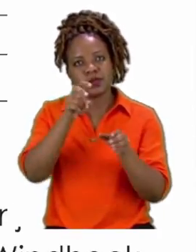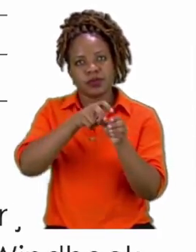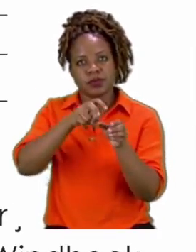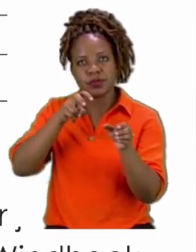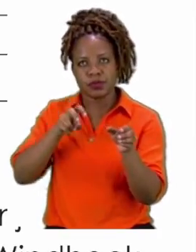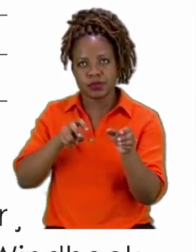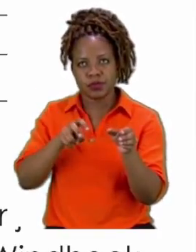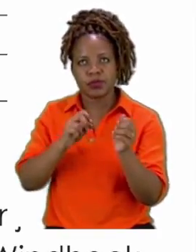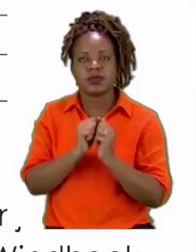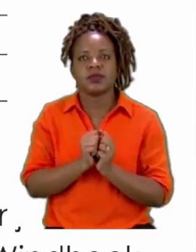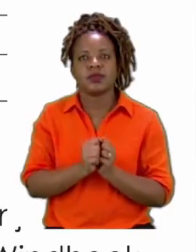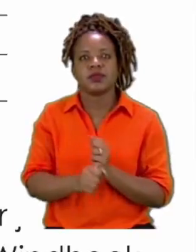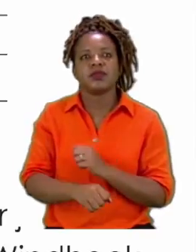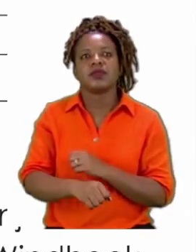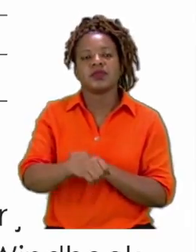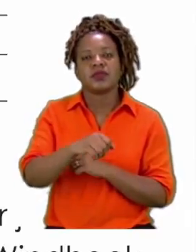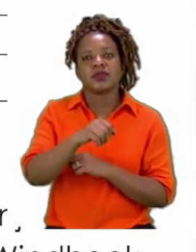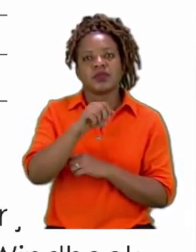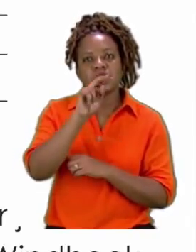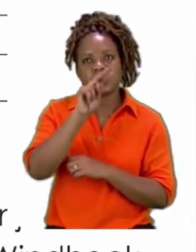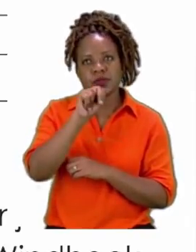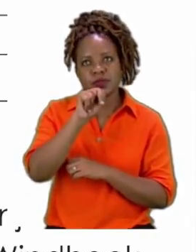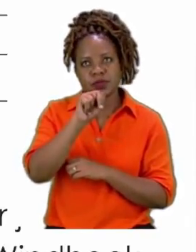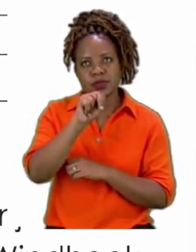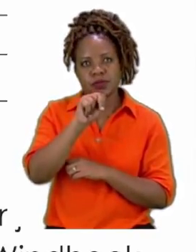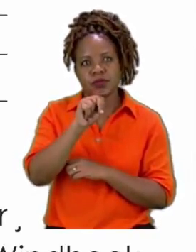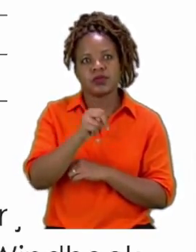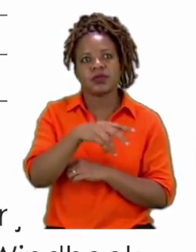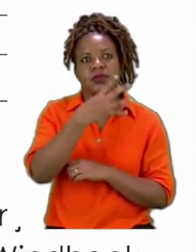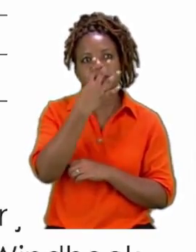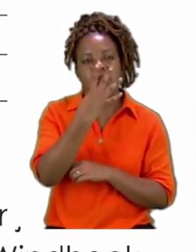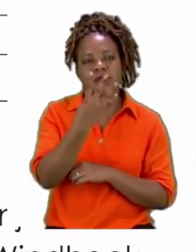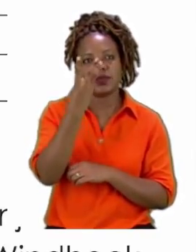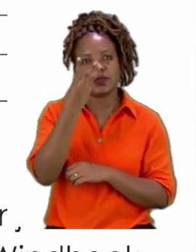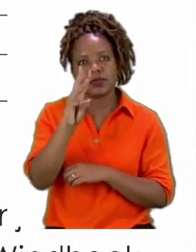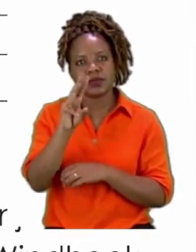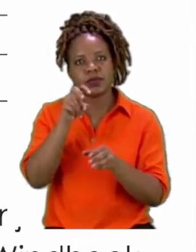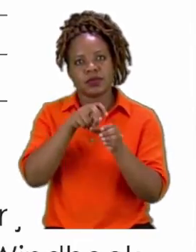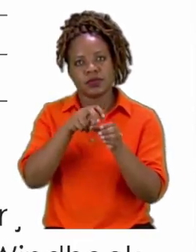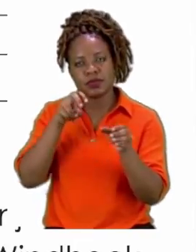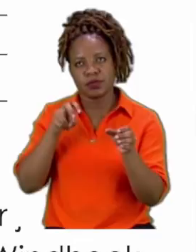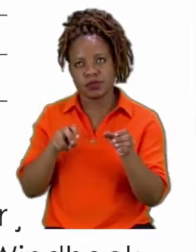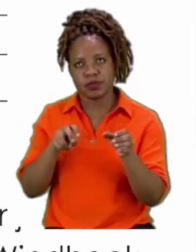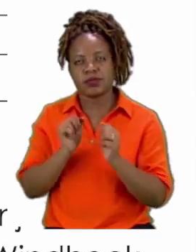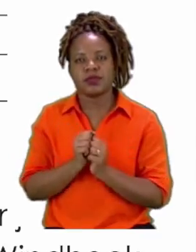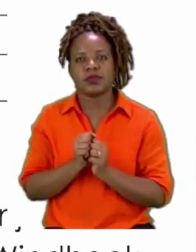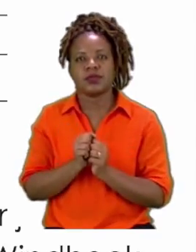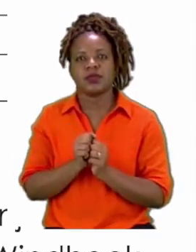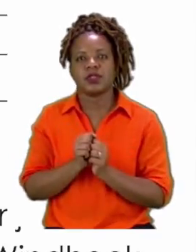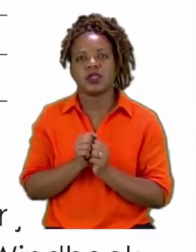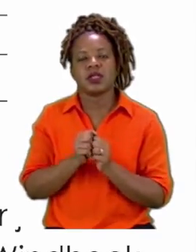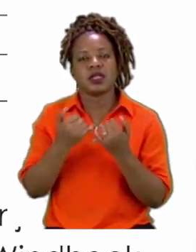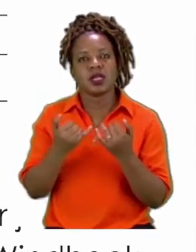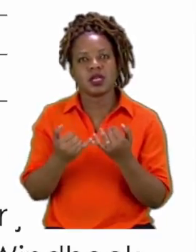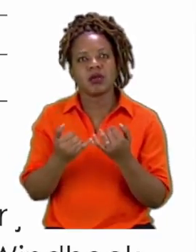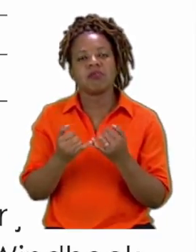Ondangwa, 46 got off. How many passengers flew to